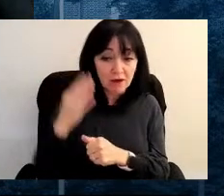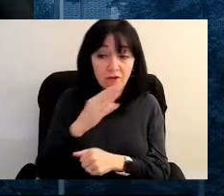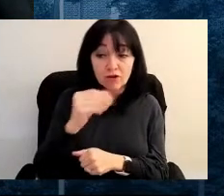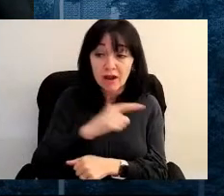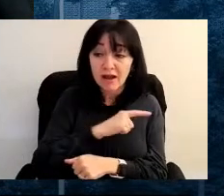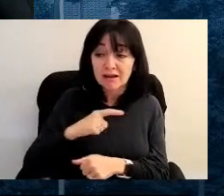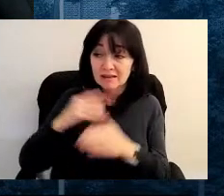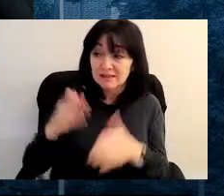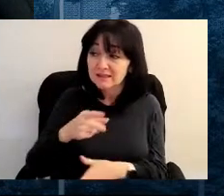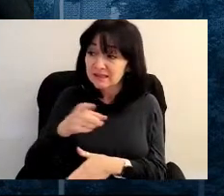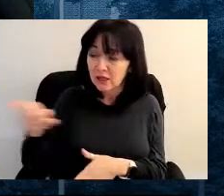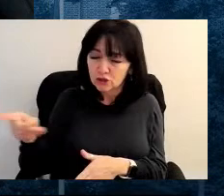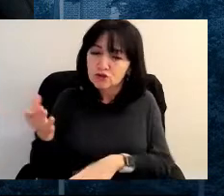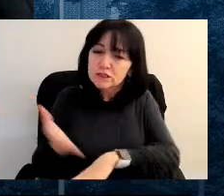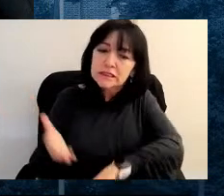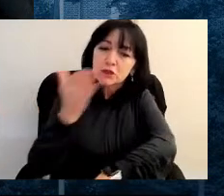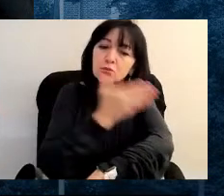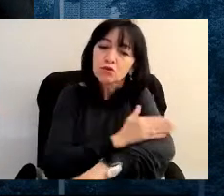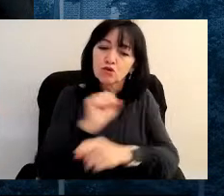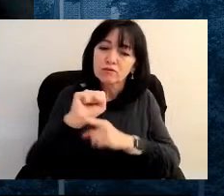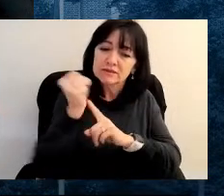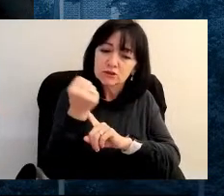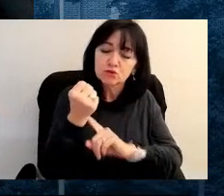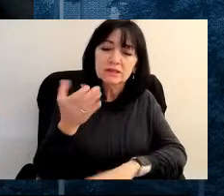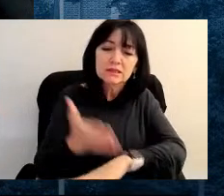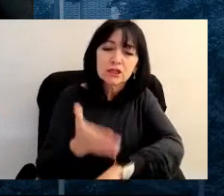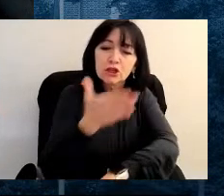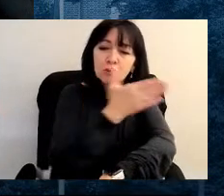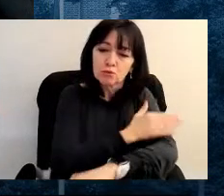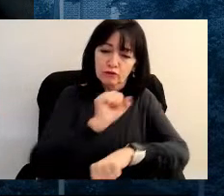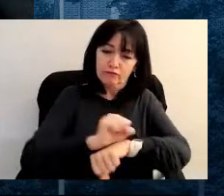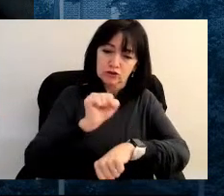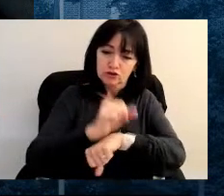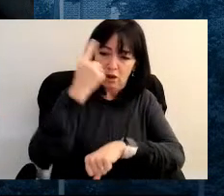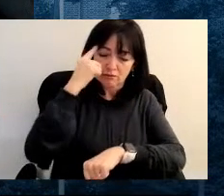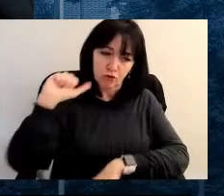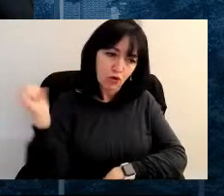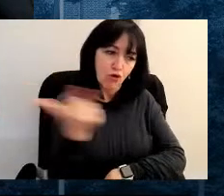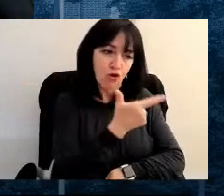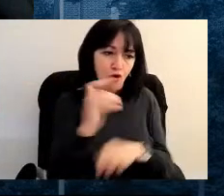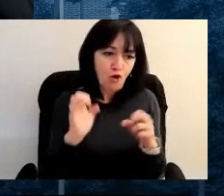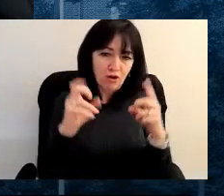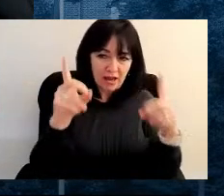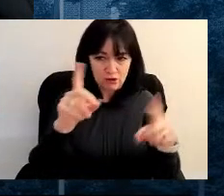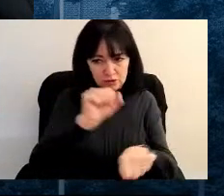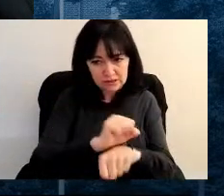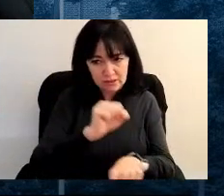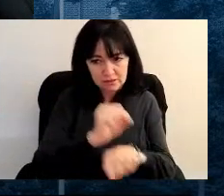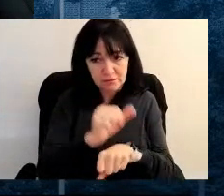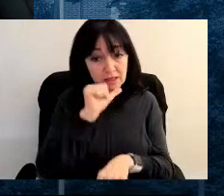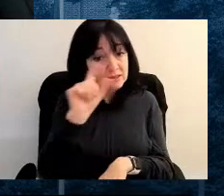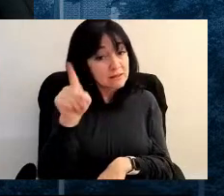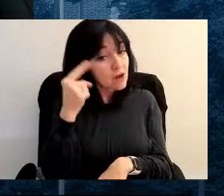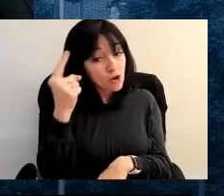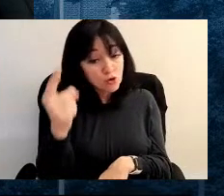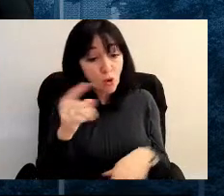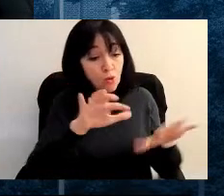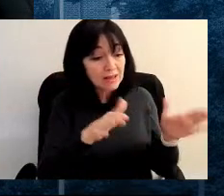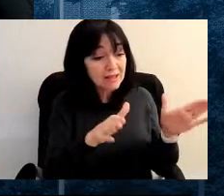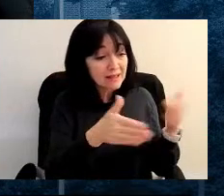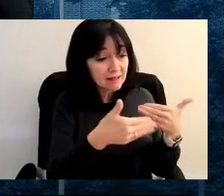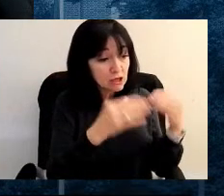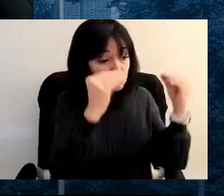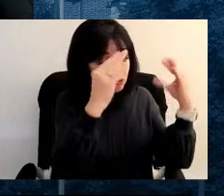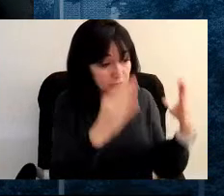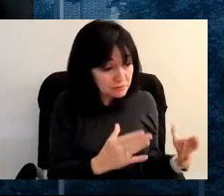achieve respectful and professional salaries for all educational employees, not only our classroom educators and specialists